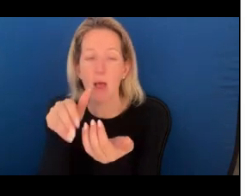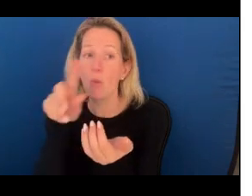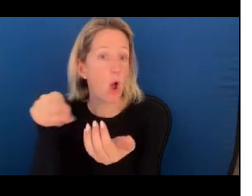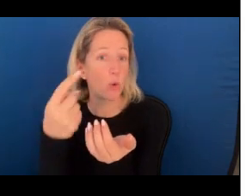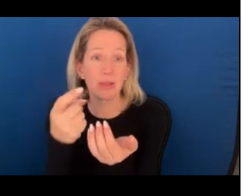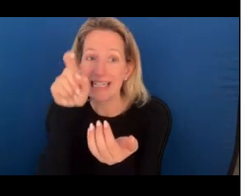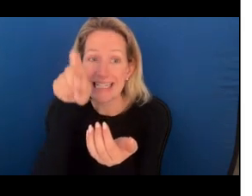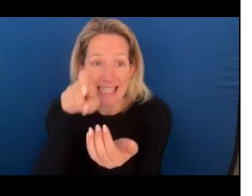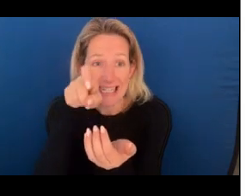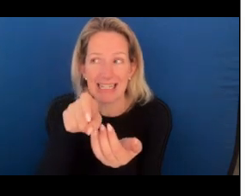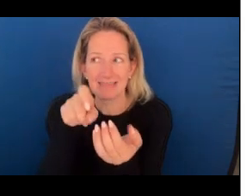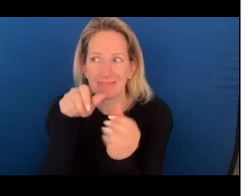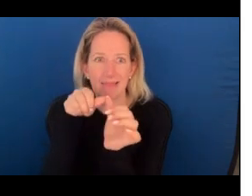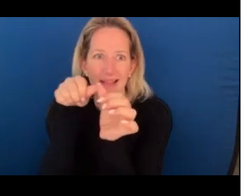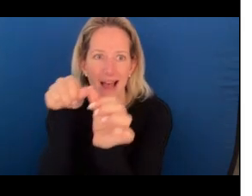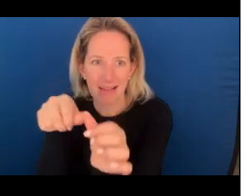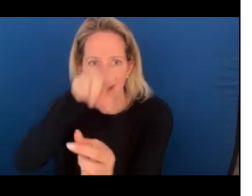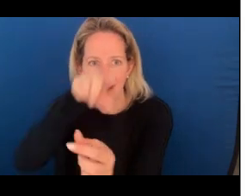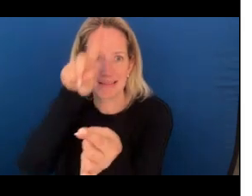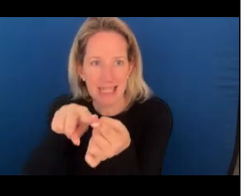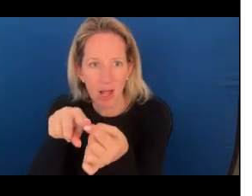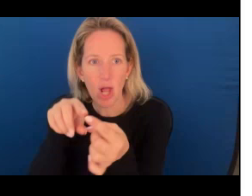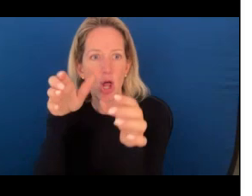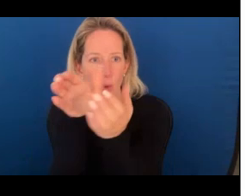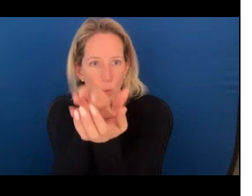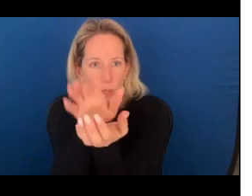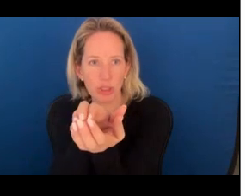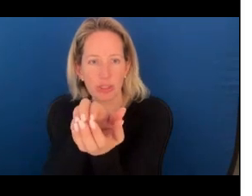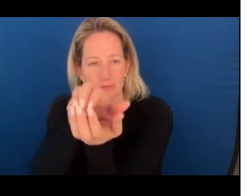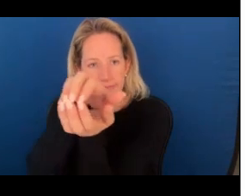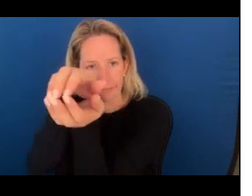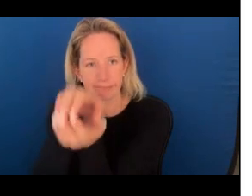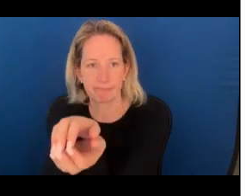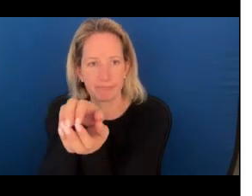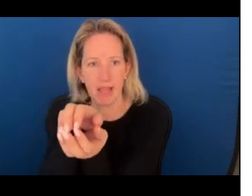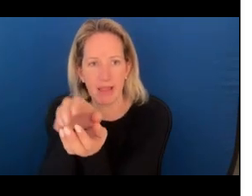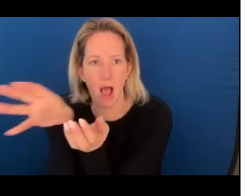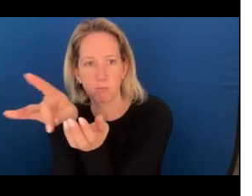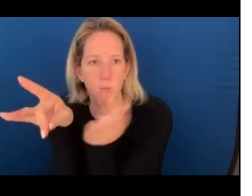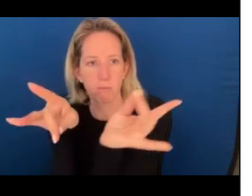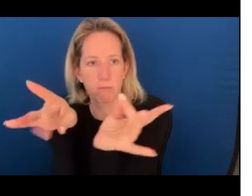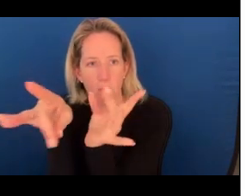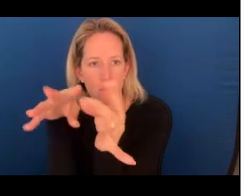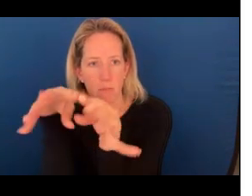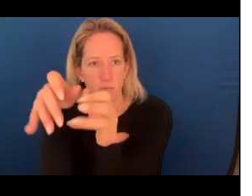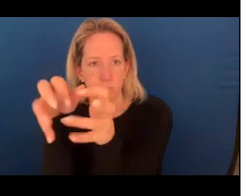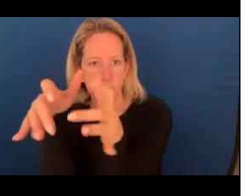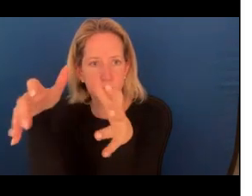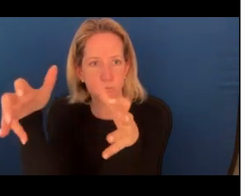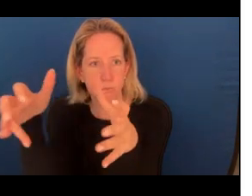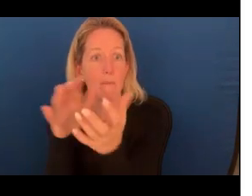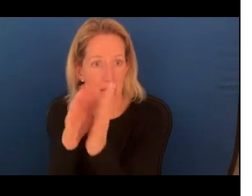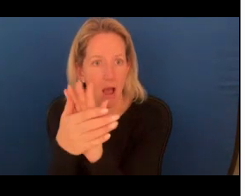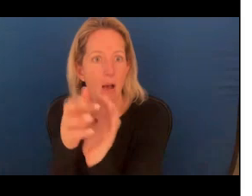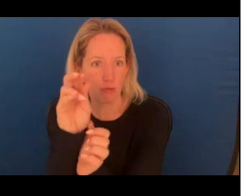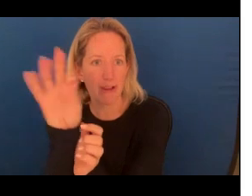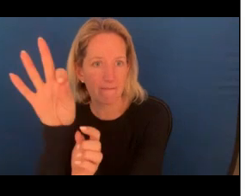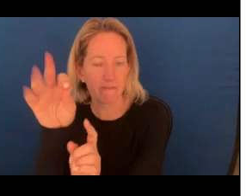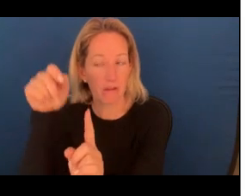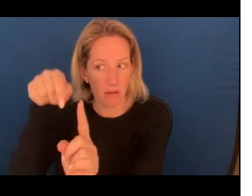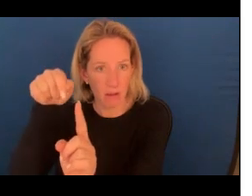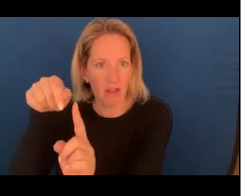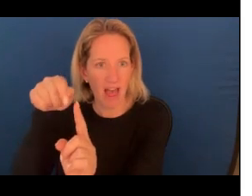to settle and start to kind of congeal into a reef, and then they can degrade all they want. So we'll be getting some really good quantitative